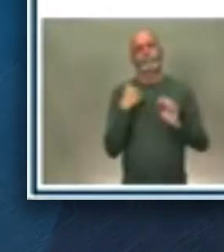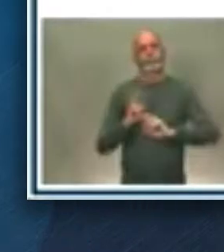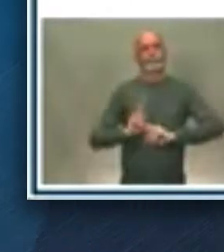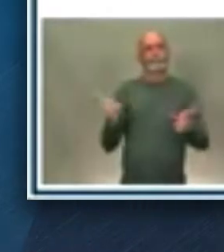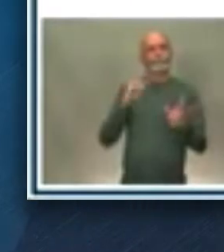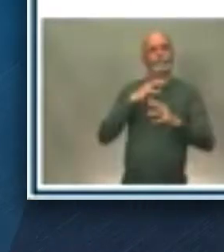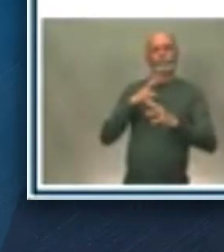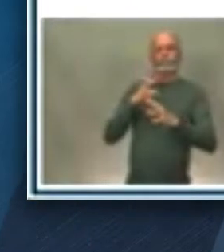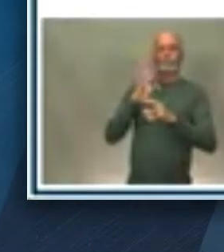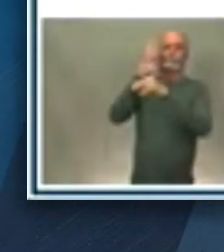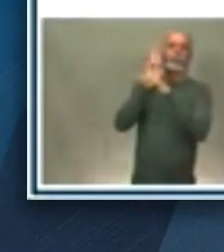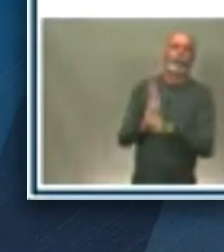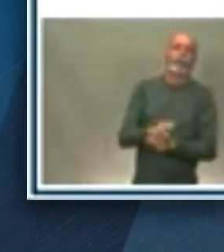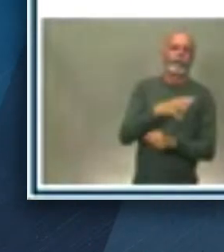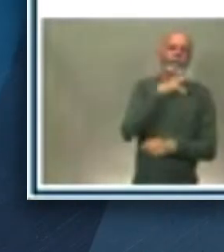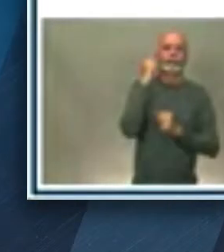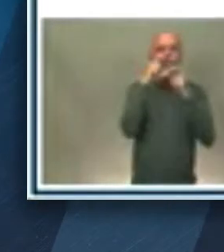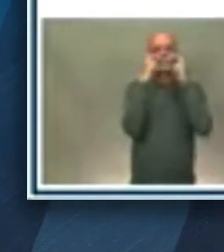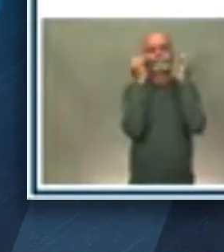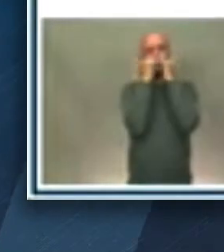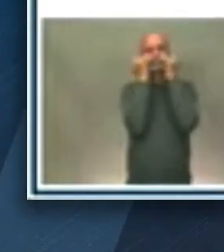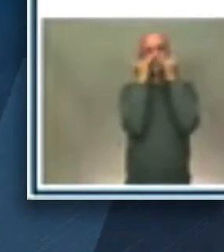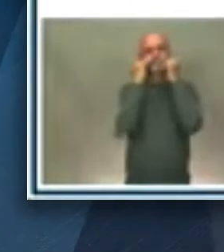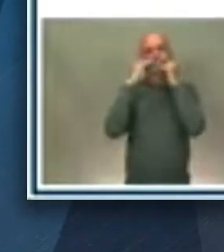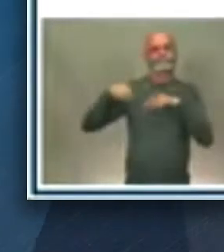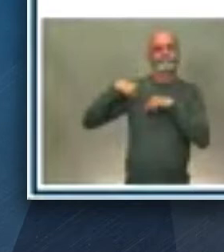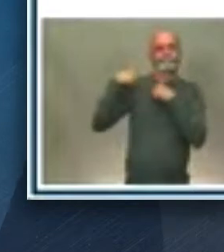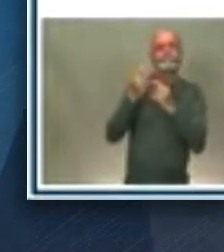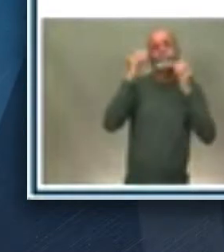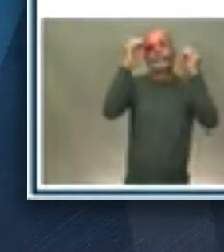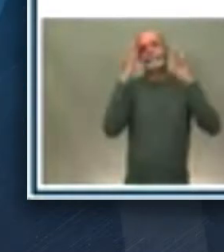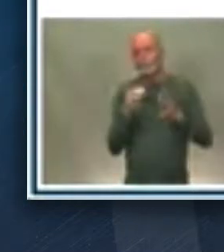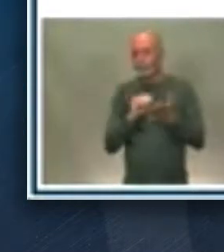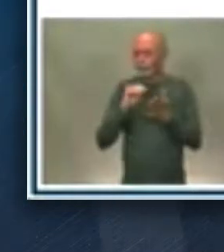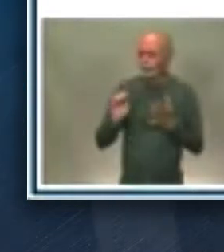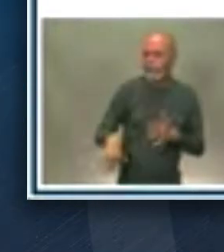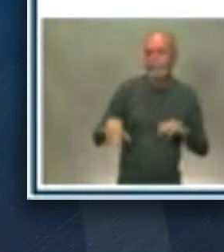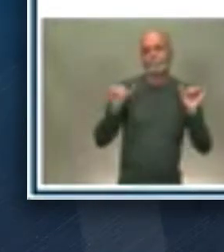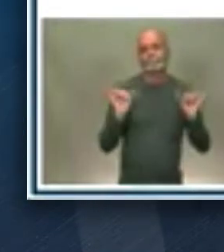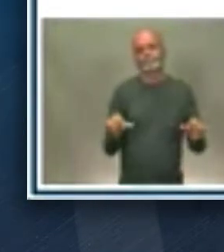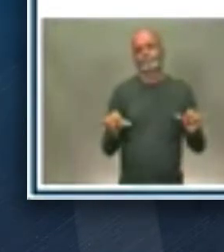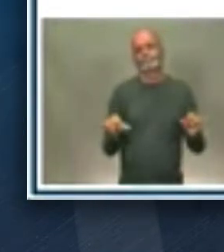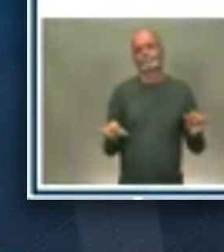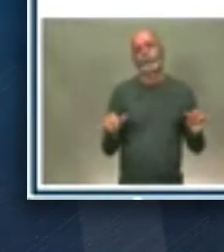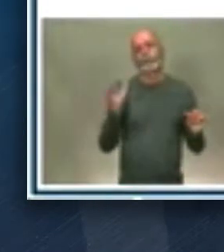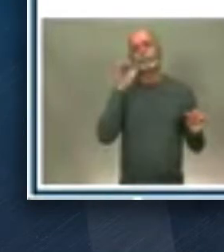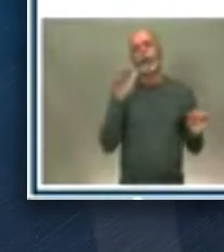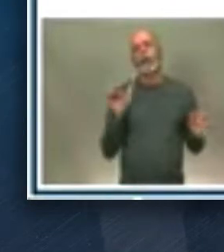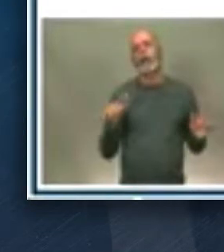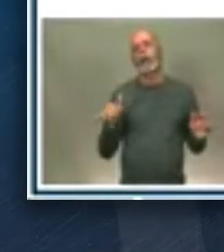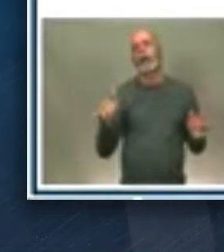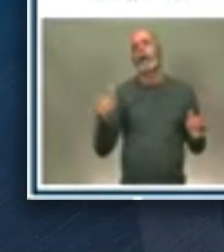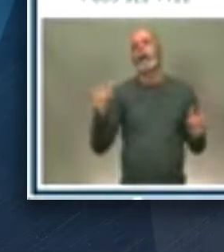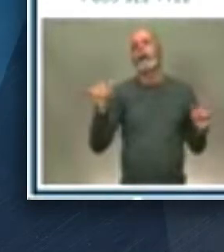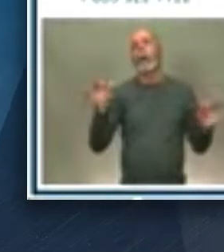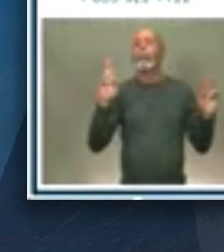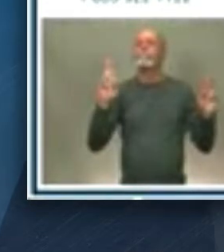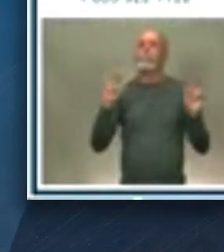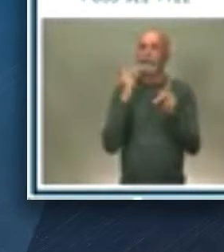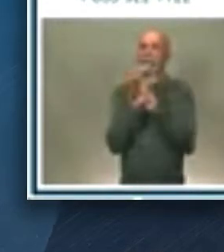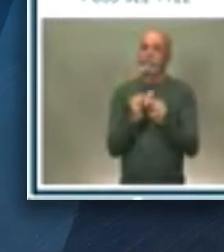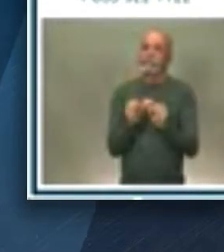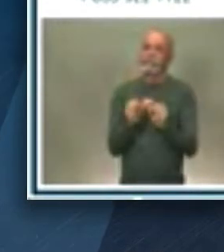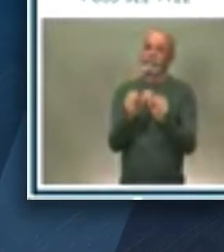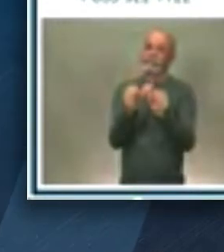kids and student and teachers kind of back up to speed with all the protocols. So there's value in that. If for